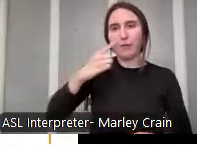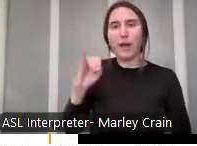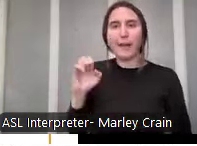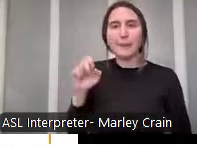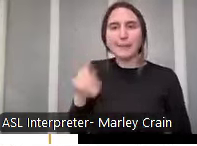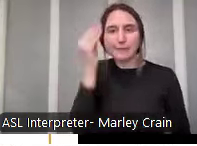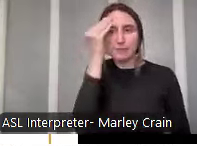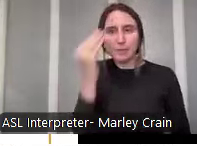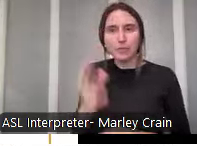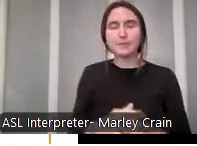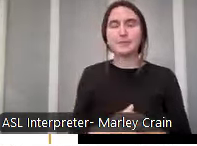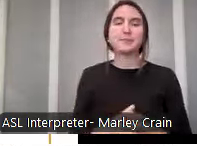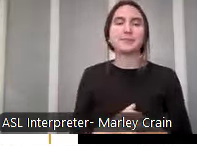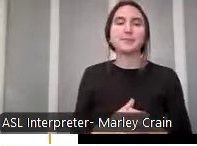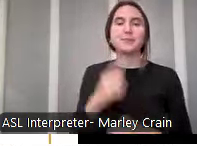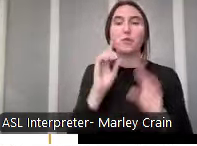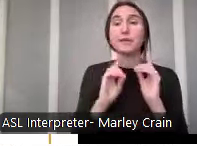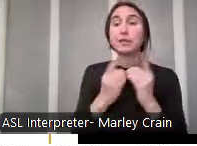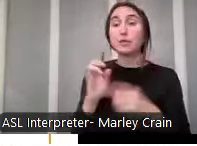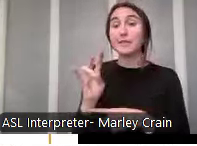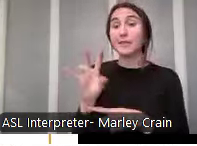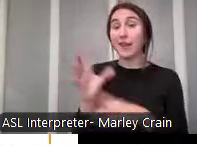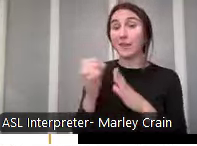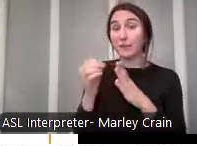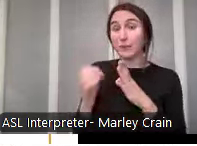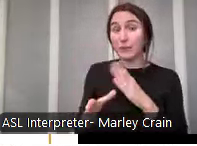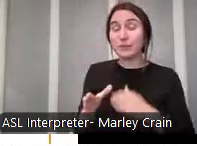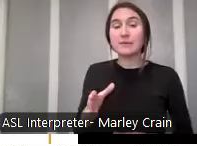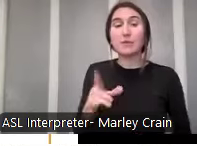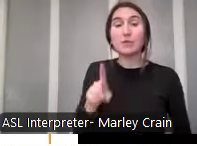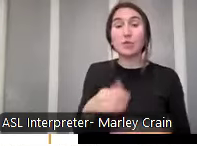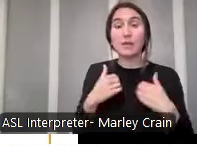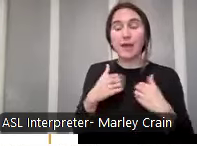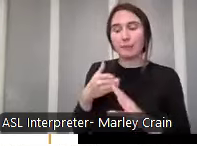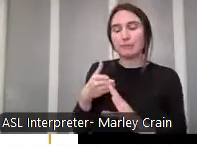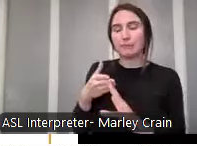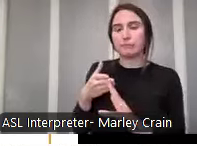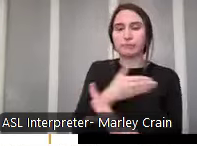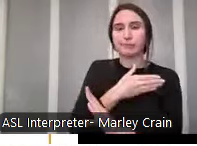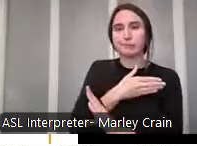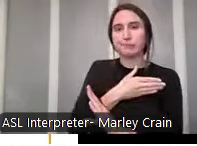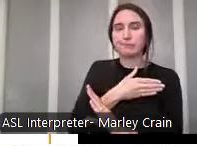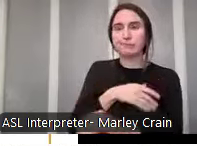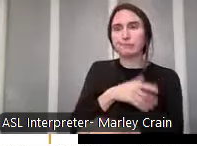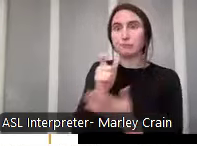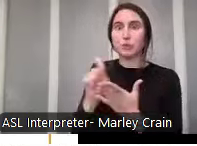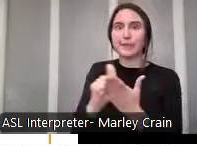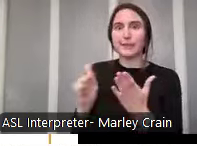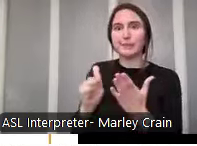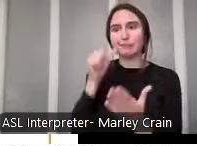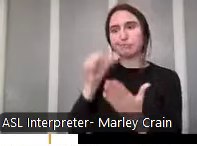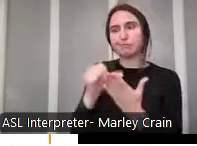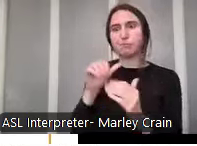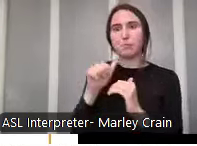And of course, for District 75 students, you should have gotten a prior written notice and school location letter. If you didn't, you can